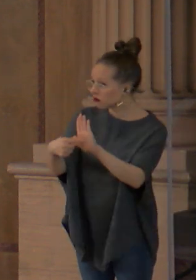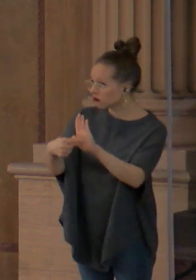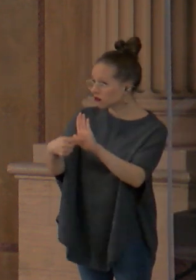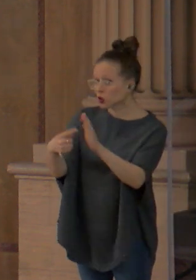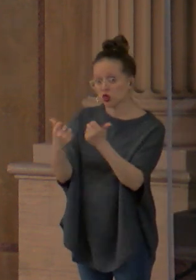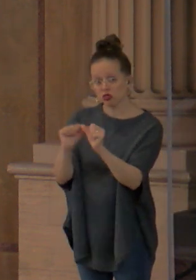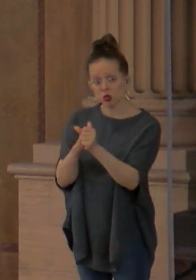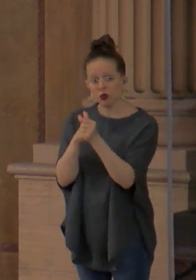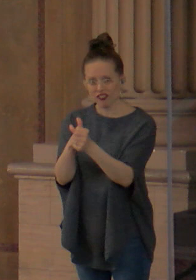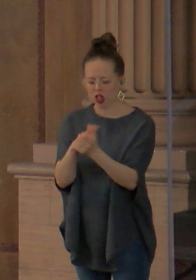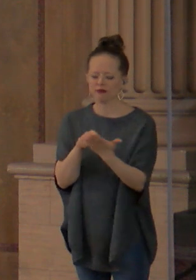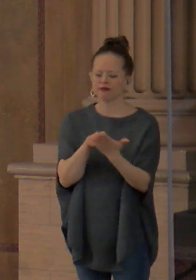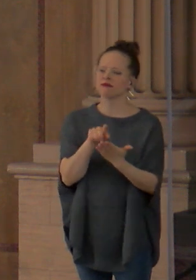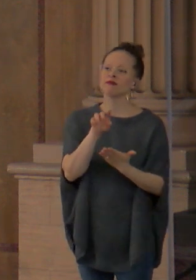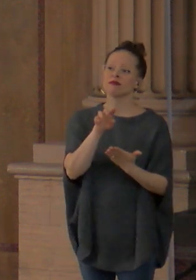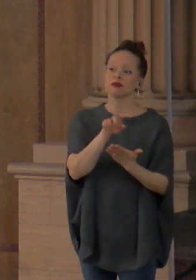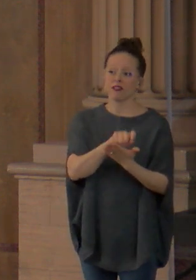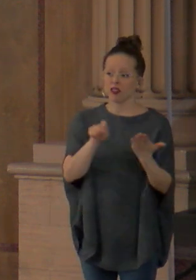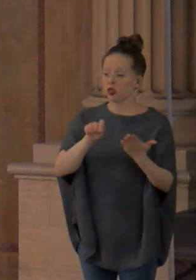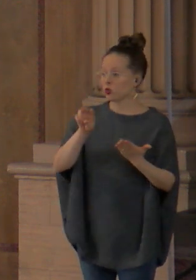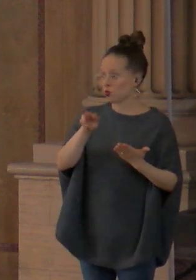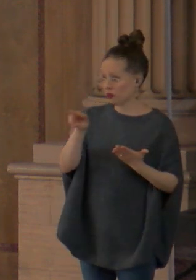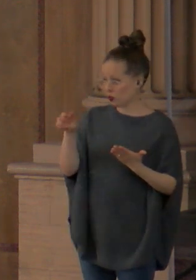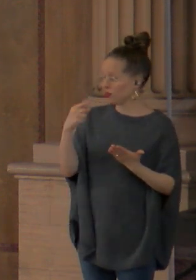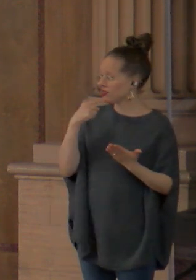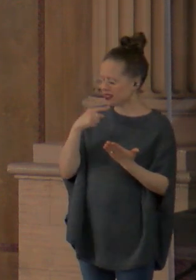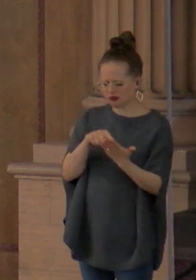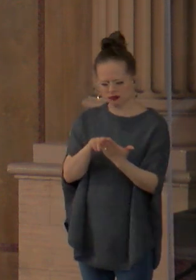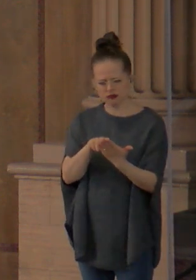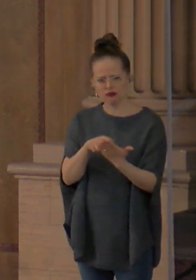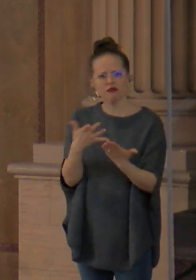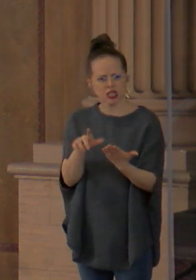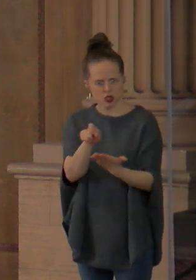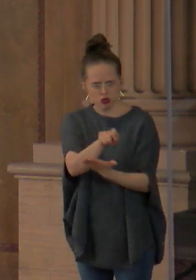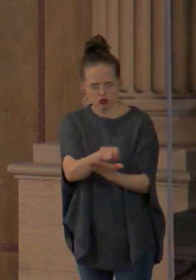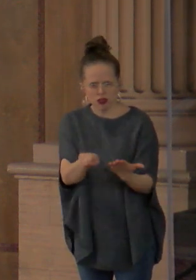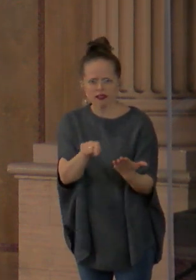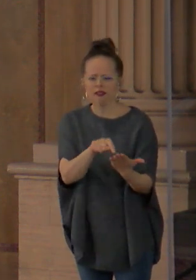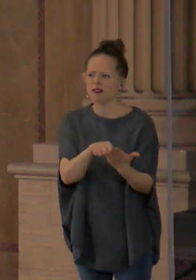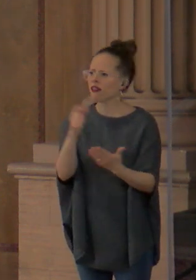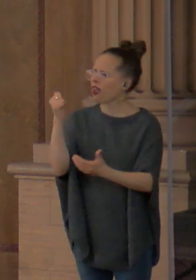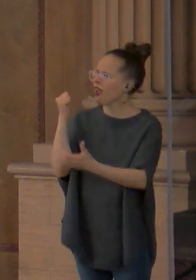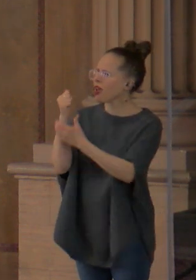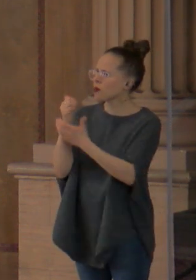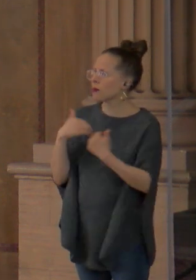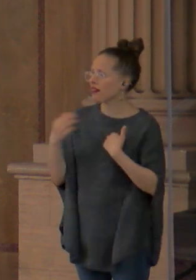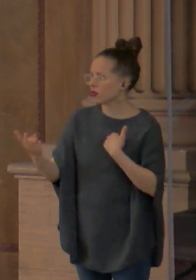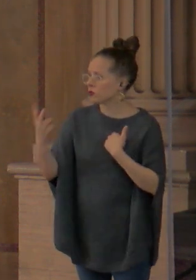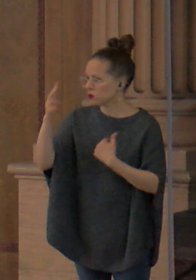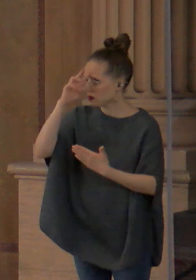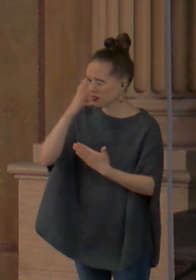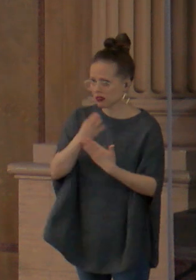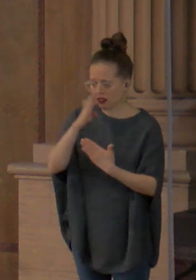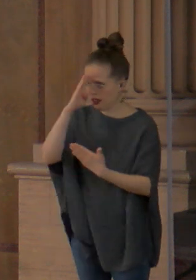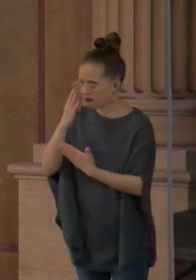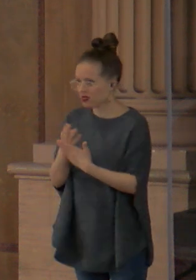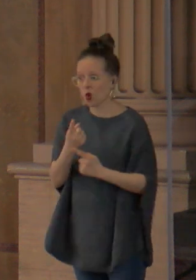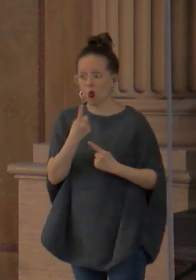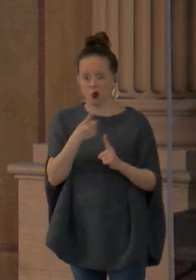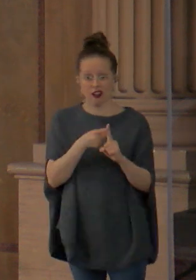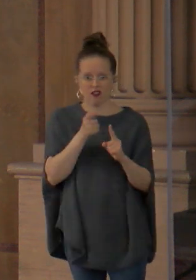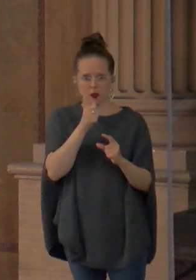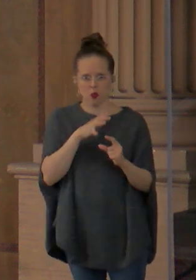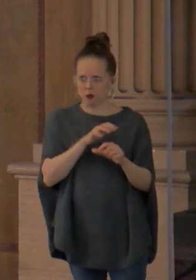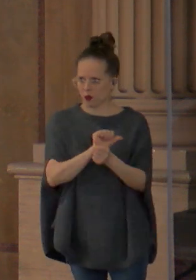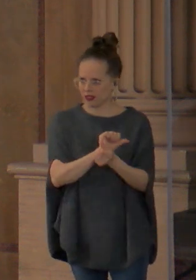not very biblical. So verse 22, he says, for it's written that Abraham had two sons, one by a slave woman